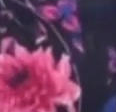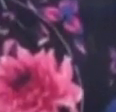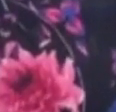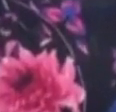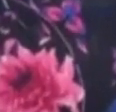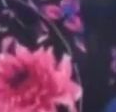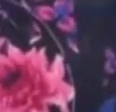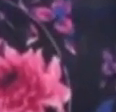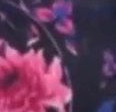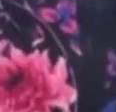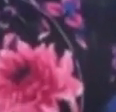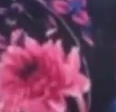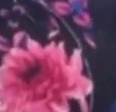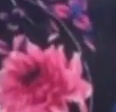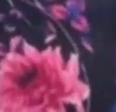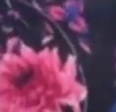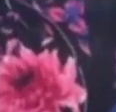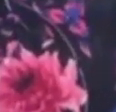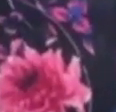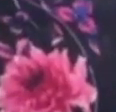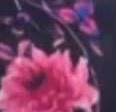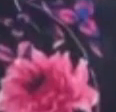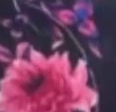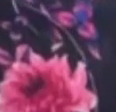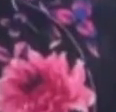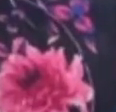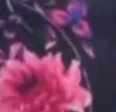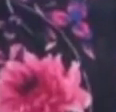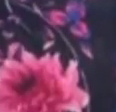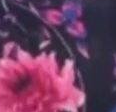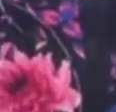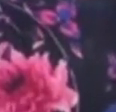Be sure to like, comment, and subscribe for all things Set and S.